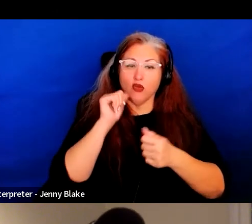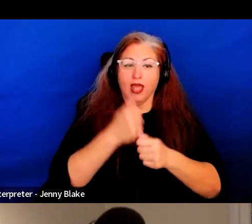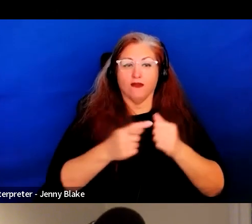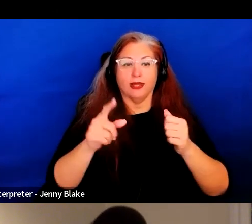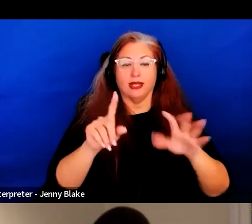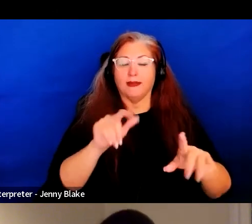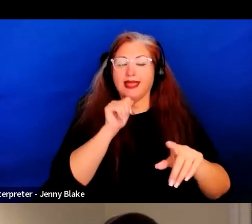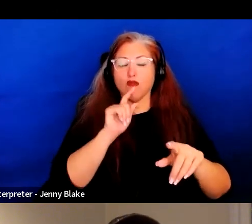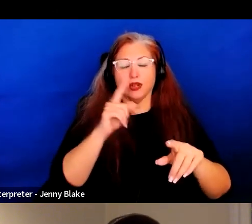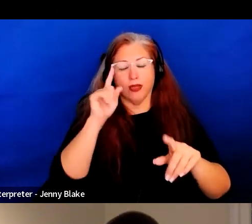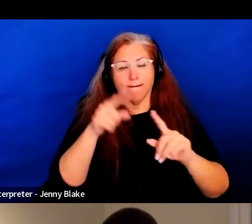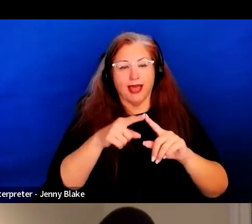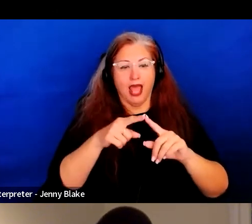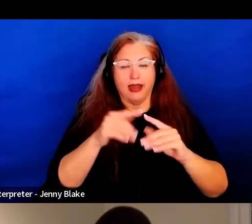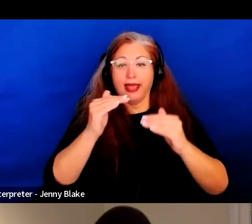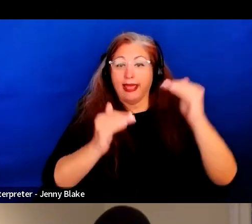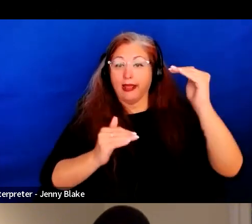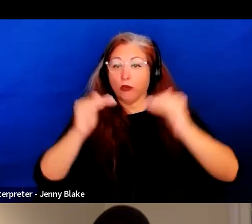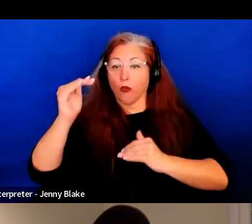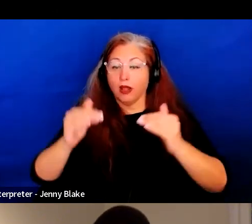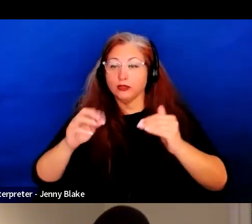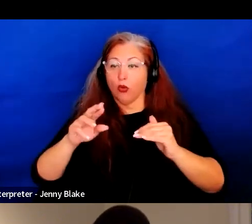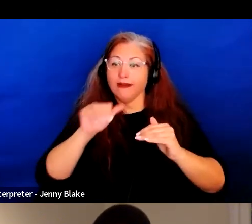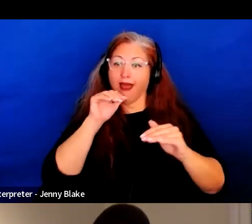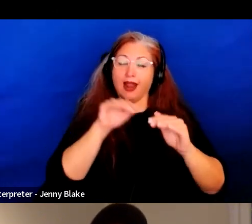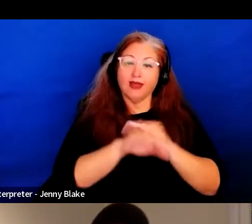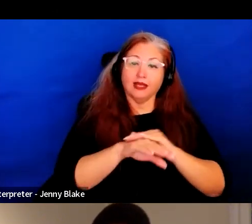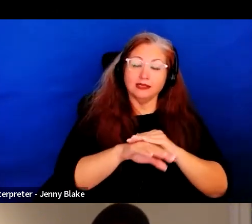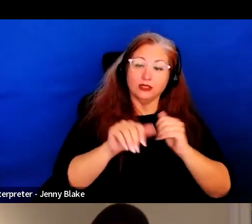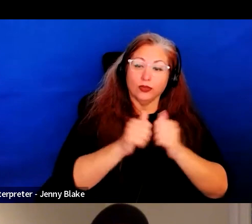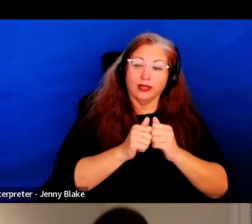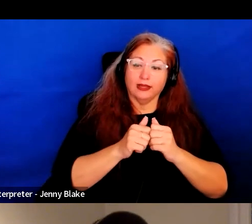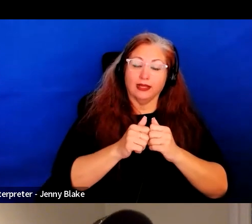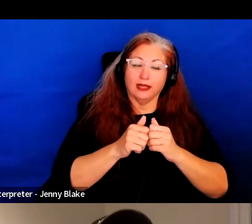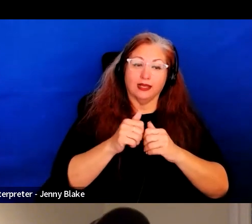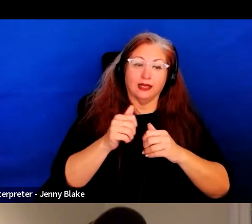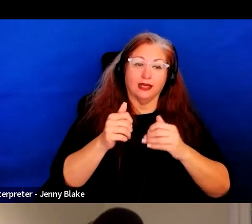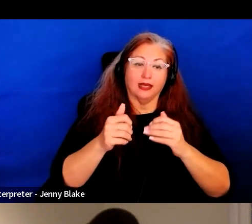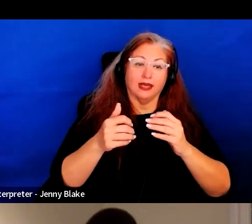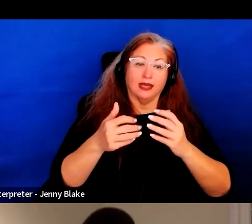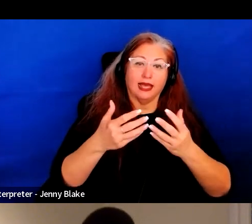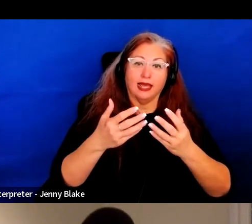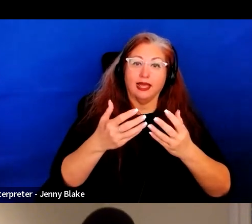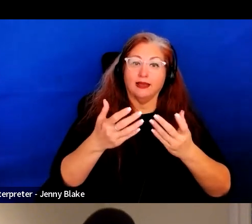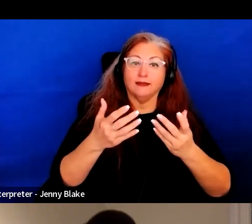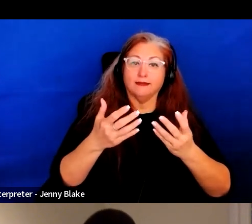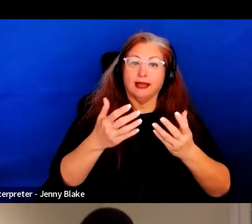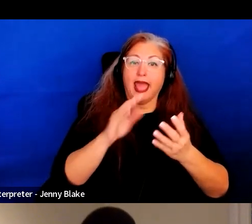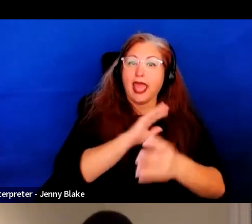about inequalities in access to energy. And I think that, you know, this government, for me, it kind of seemed that they